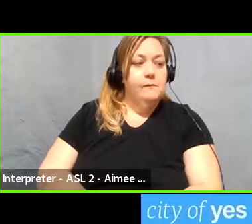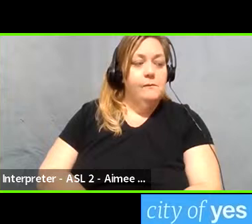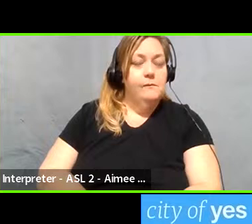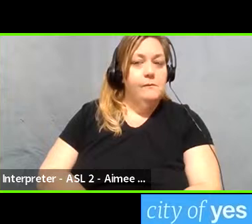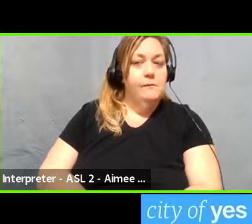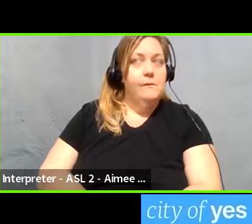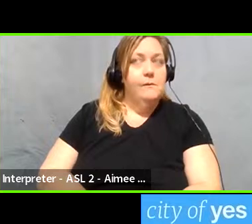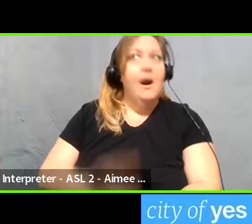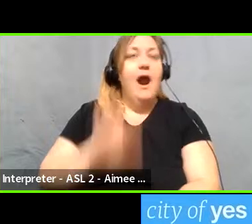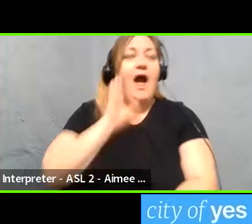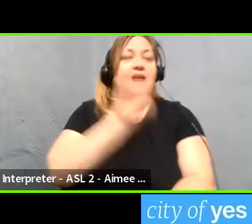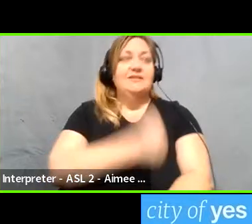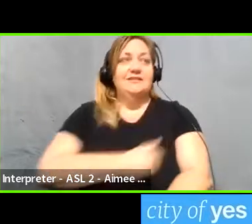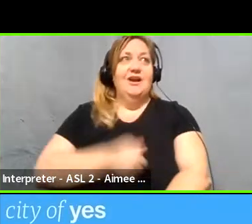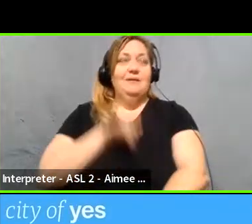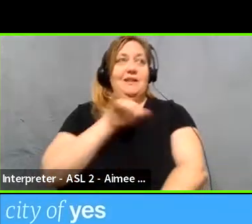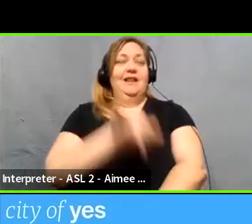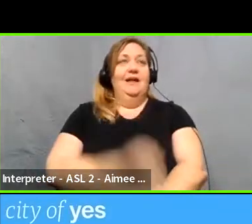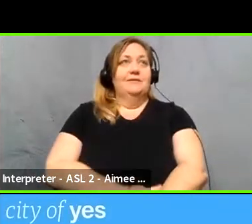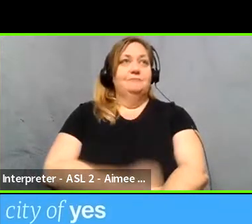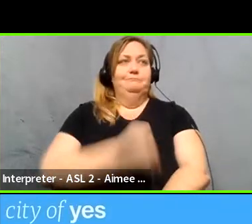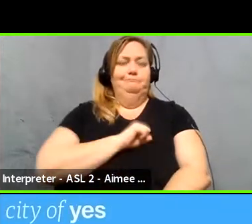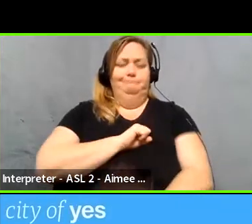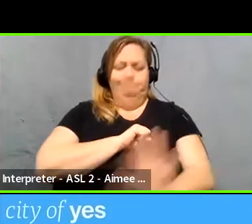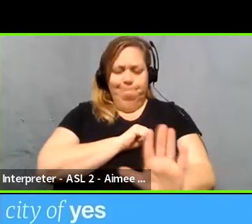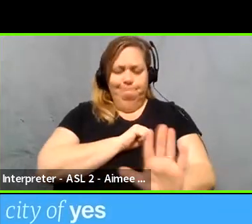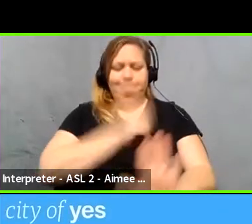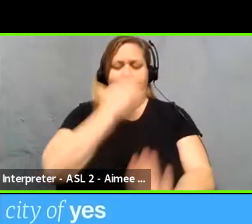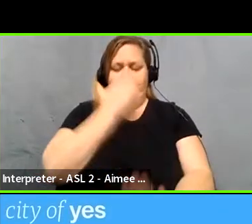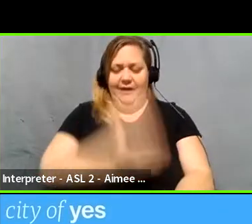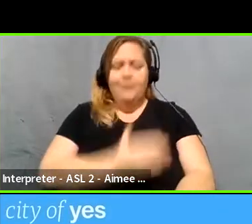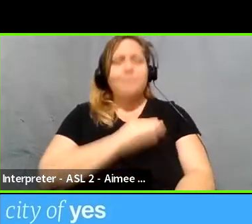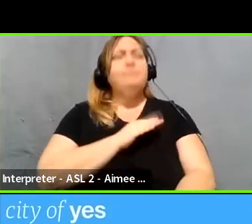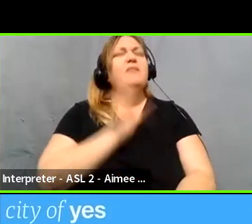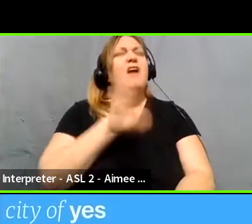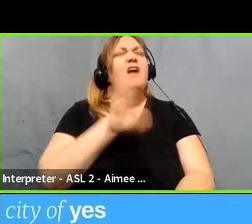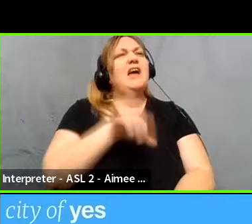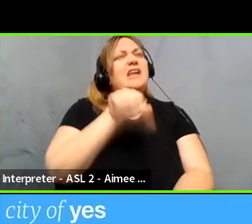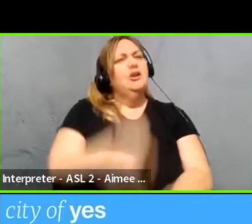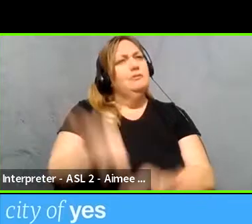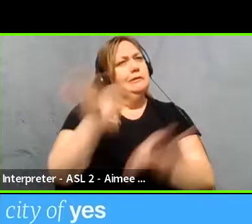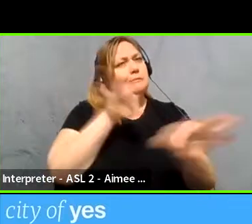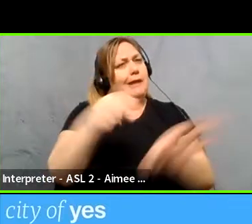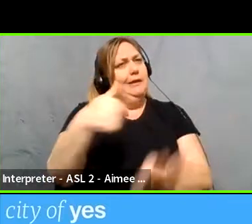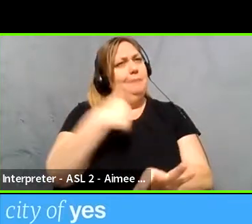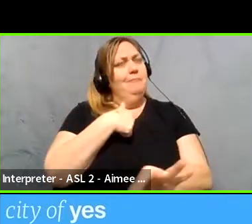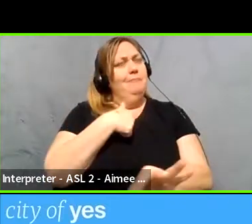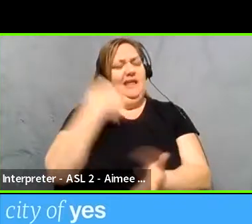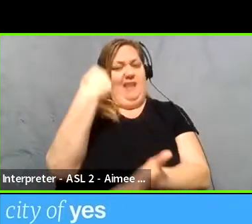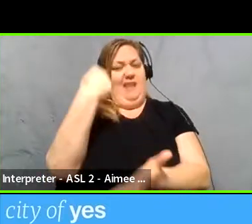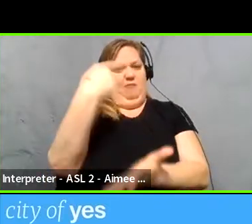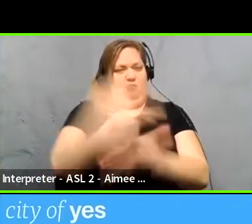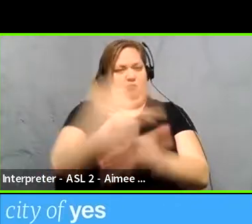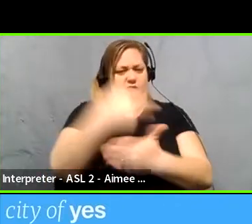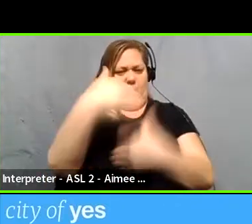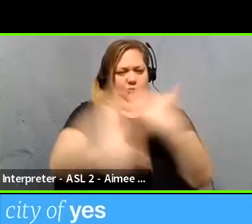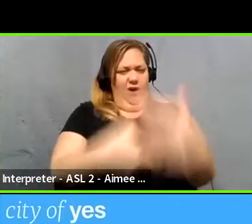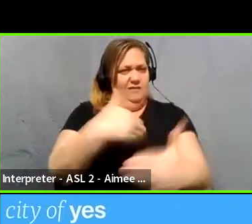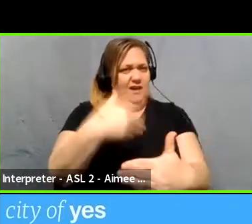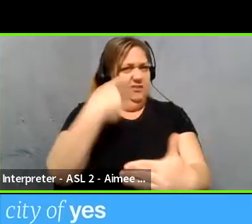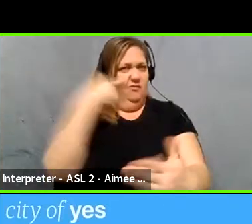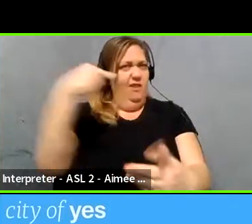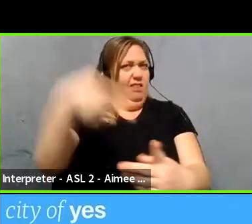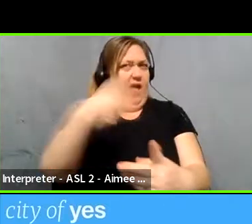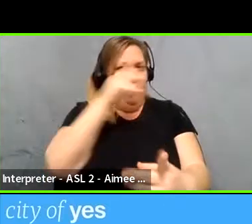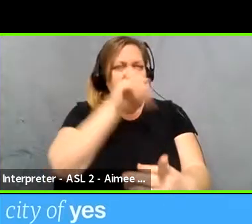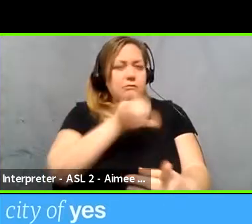Hi. Sorry about that. Thank you. What is, can you just explain to me what the approval process is like for something like this?